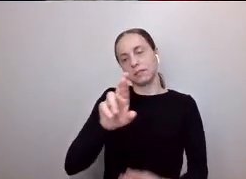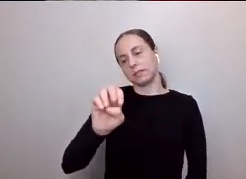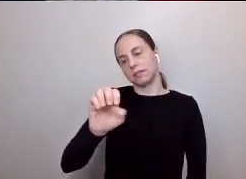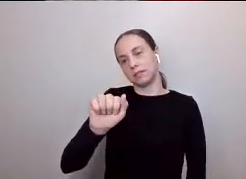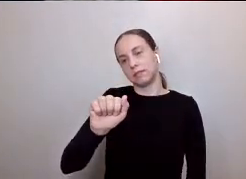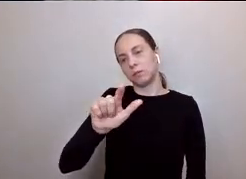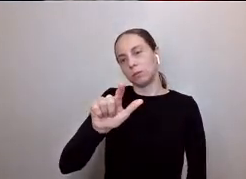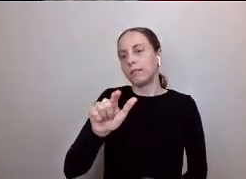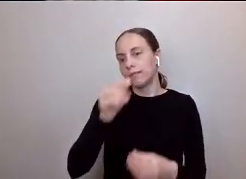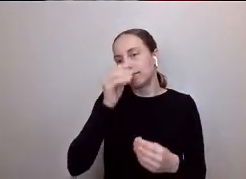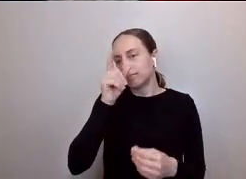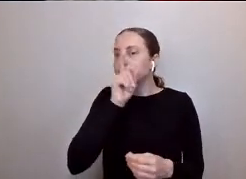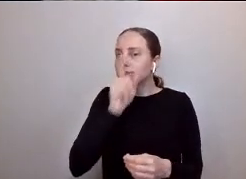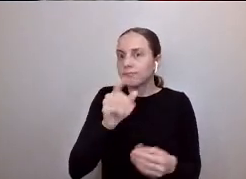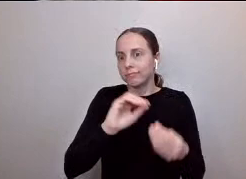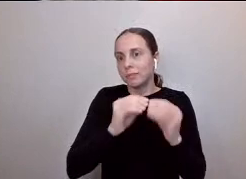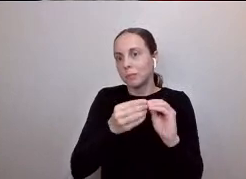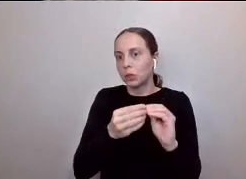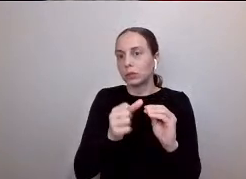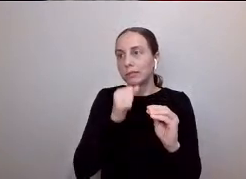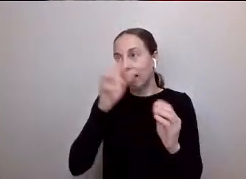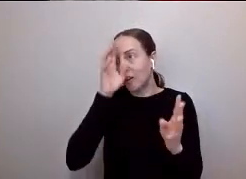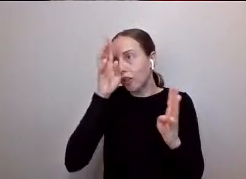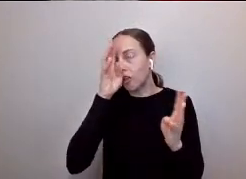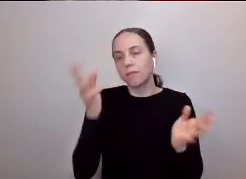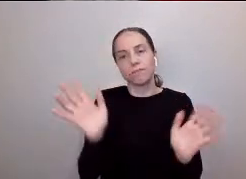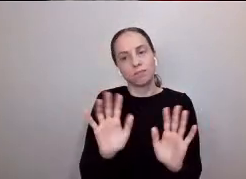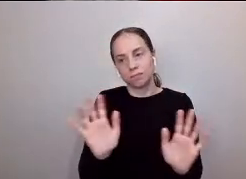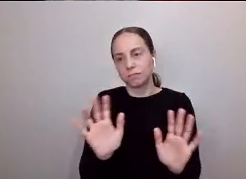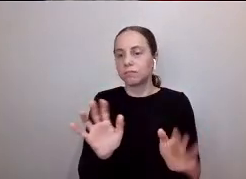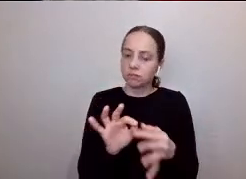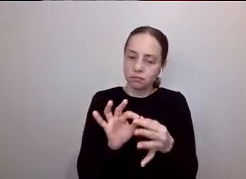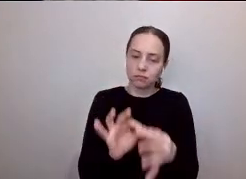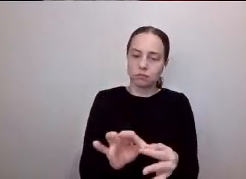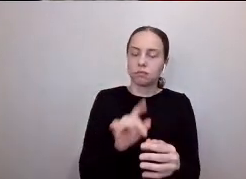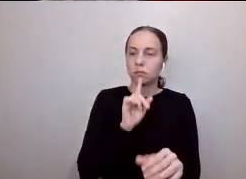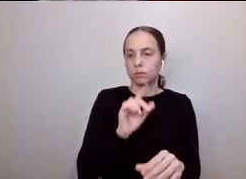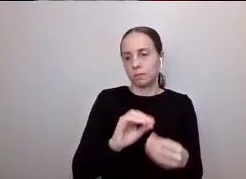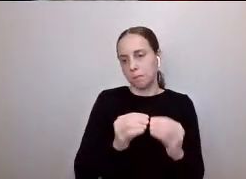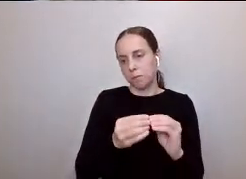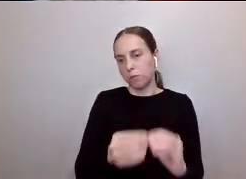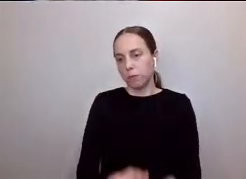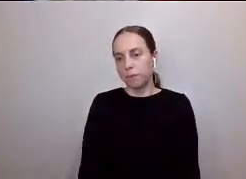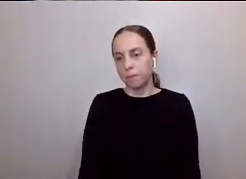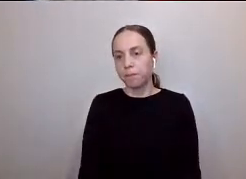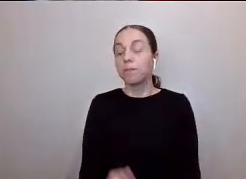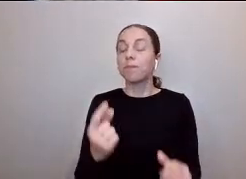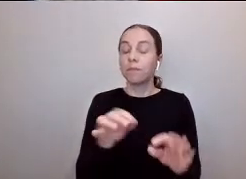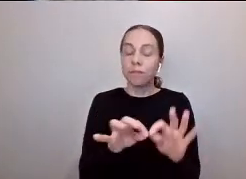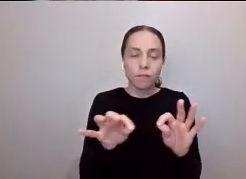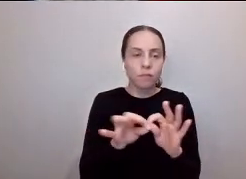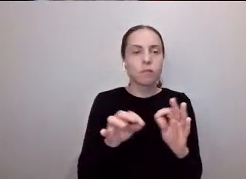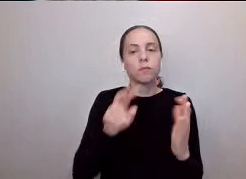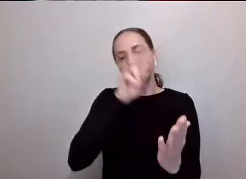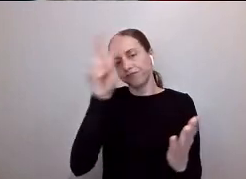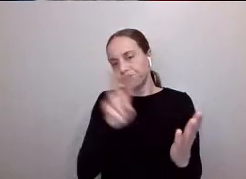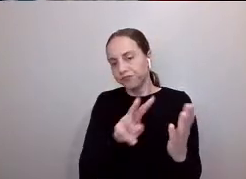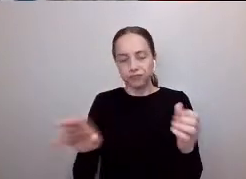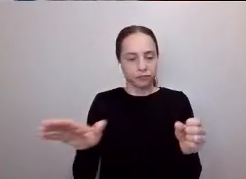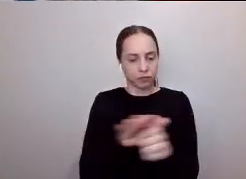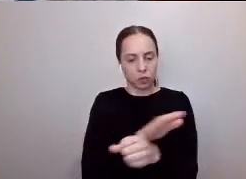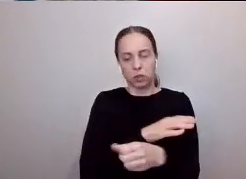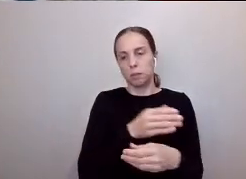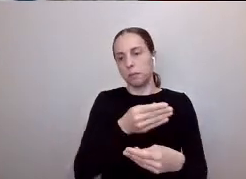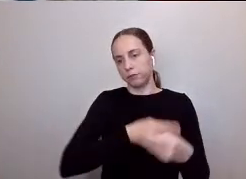and it's going to be important as we're looking at the full budget to make sure that we're investing in reducing crime and not just have